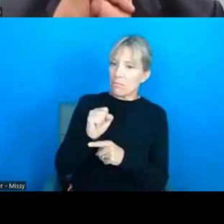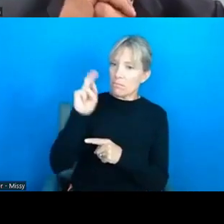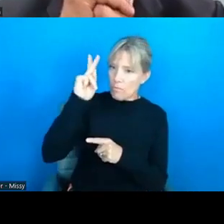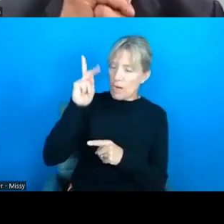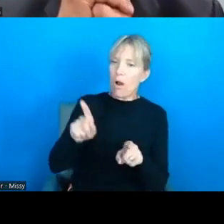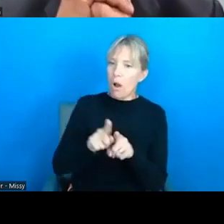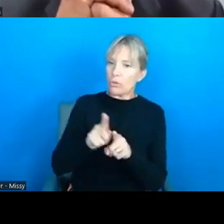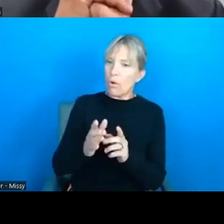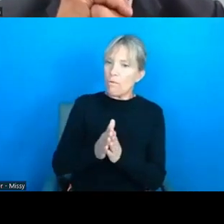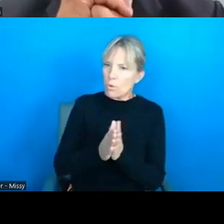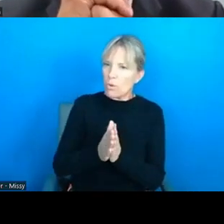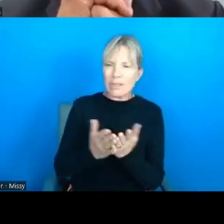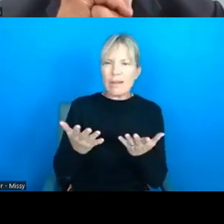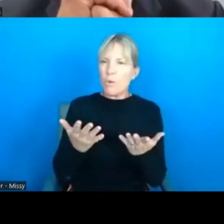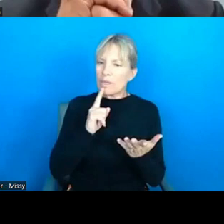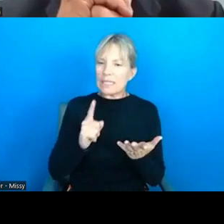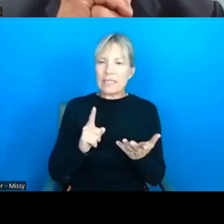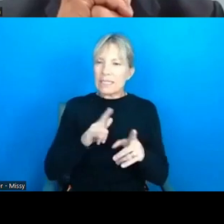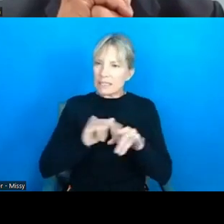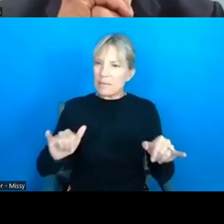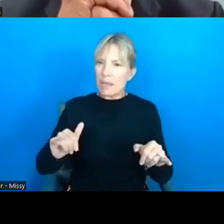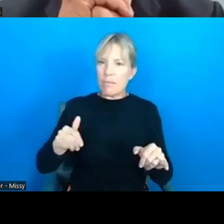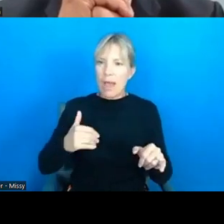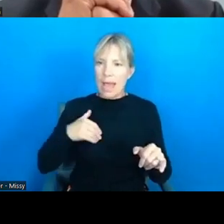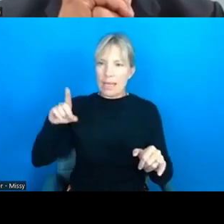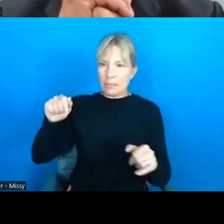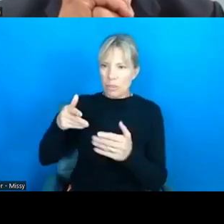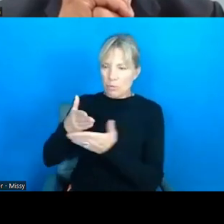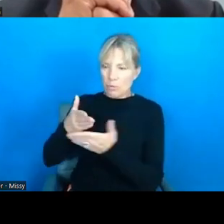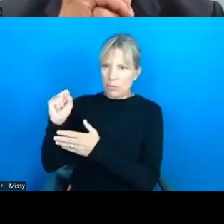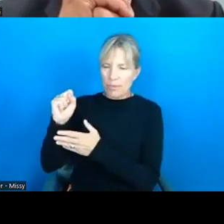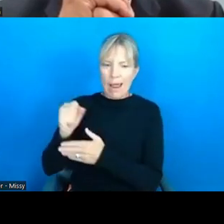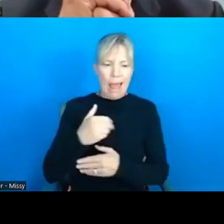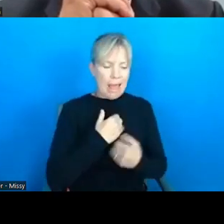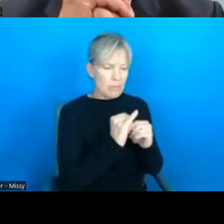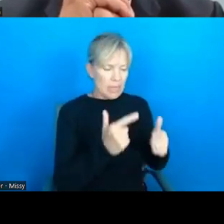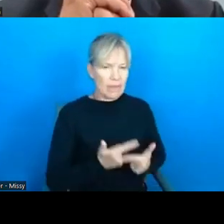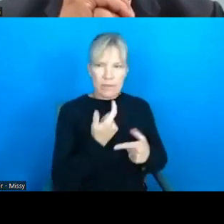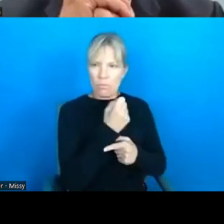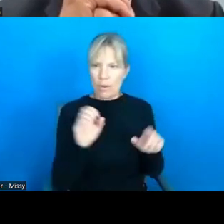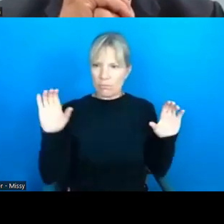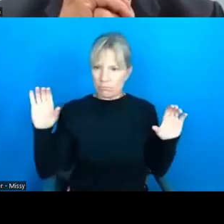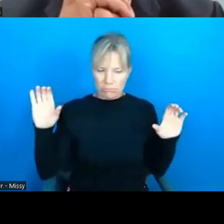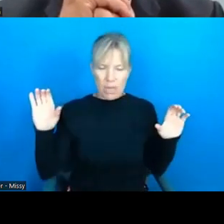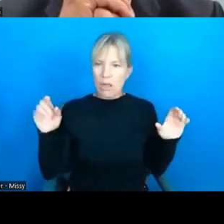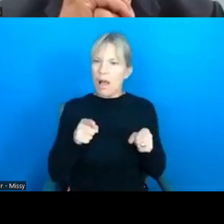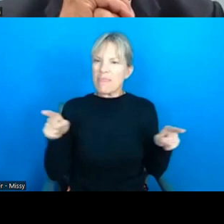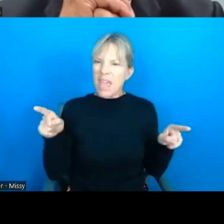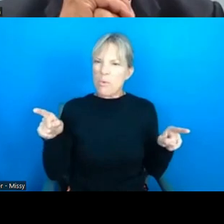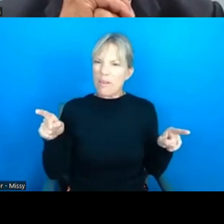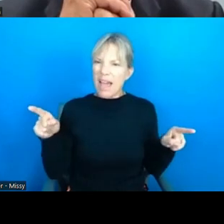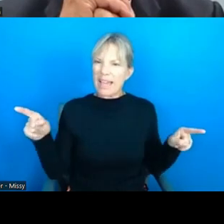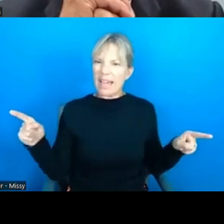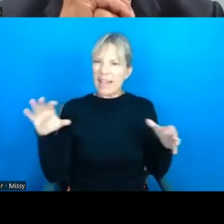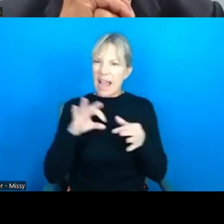fueled. At the same time we had a disability rights movement, we had an independent living movement. They were sort of